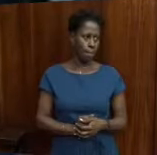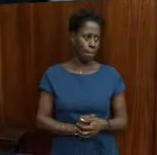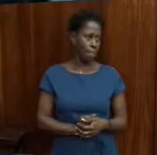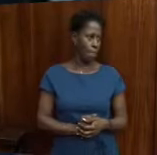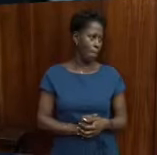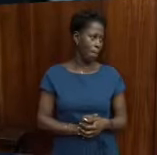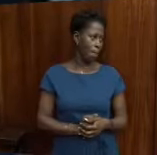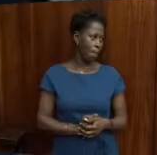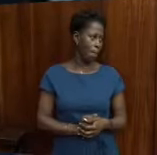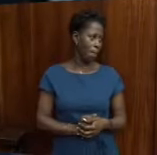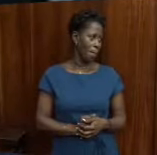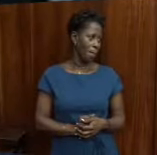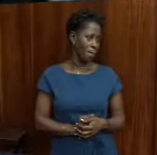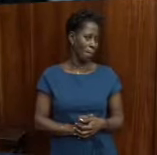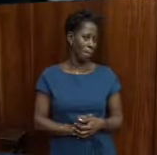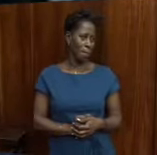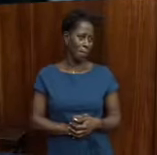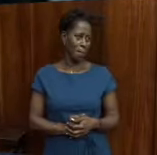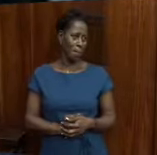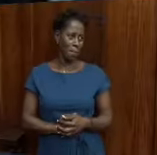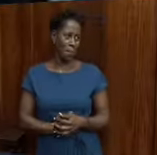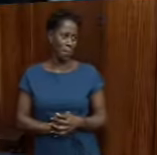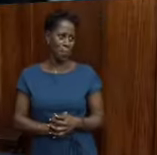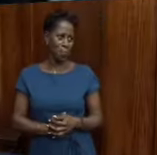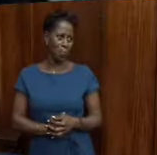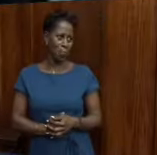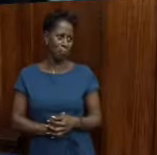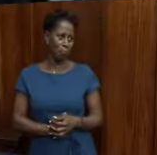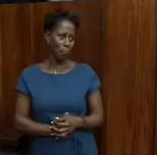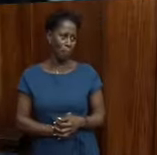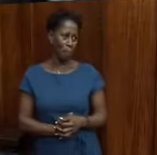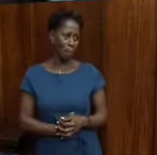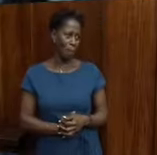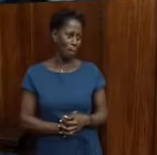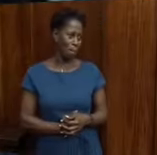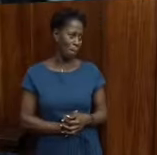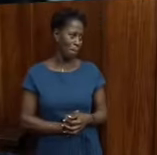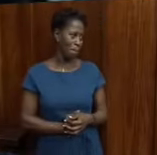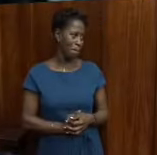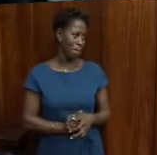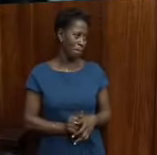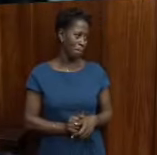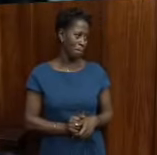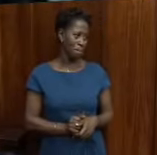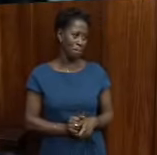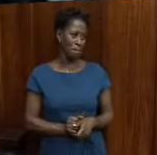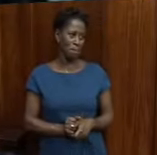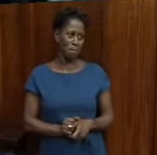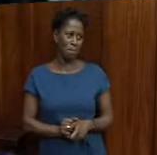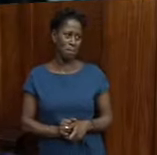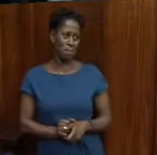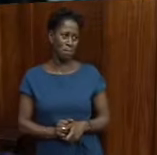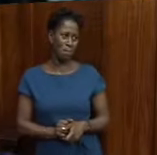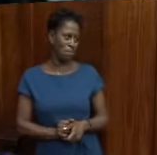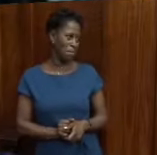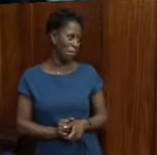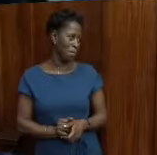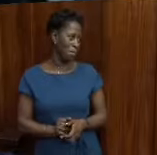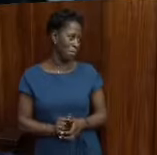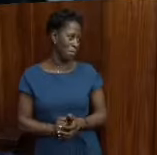agriculture, creative and manufacturing, and for the country, increasing St. Lucia's online visitor experience